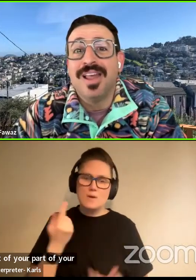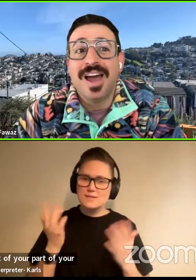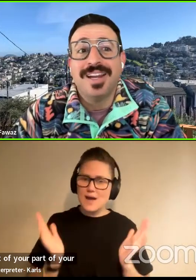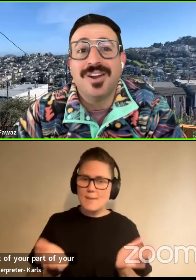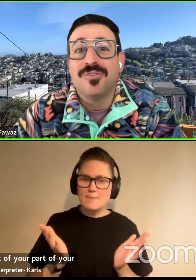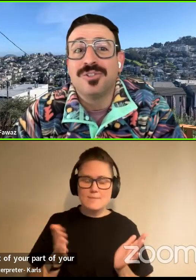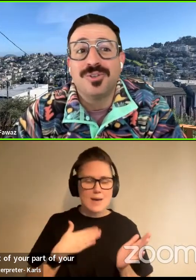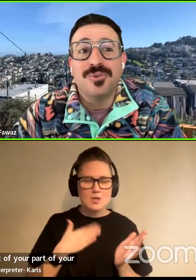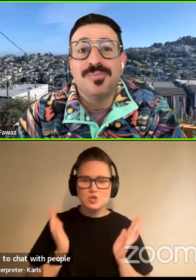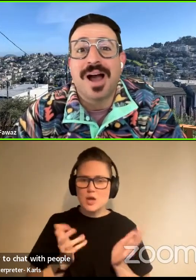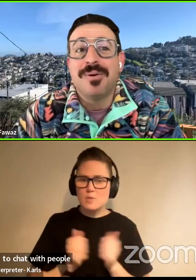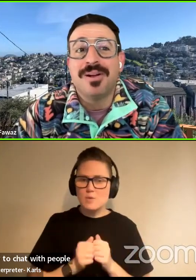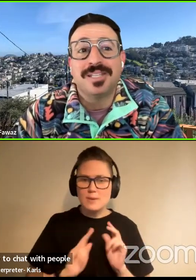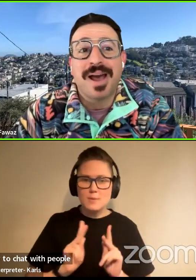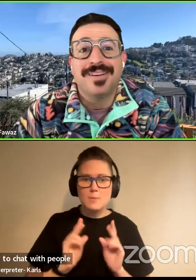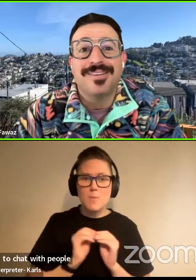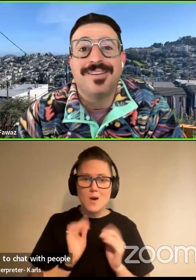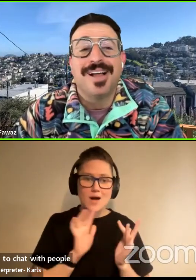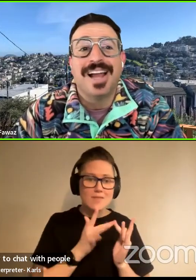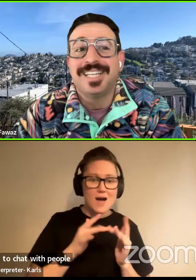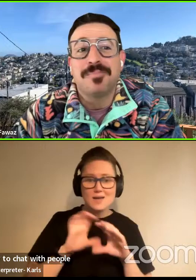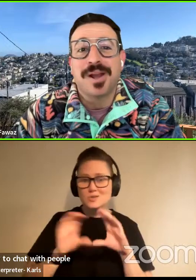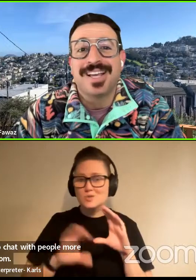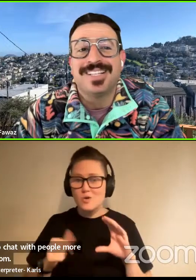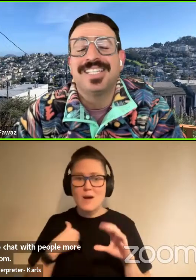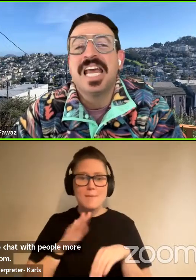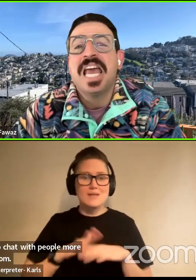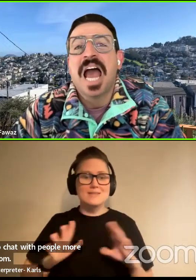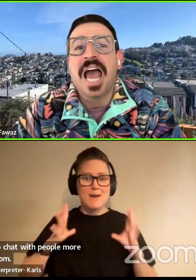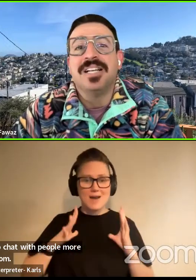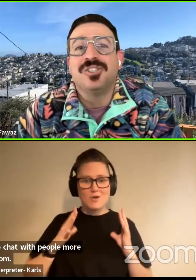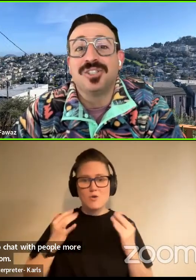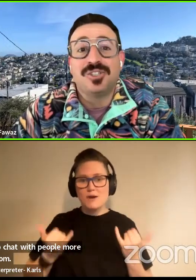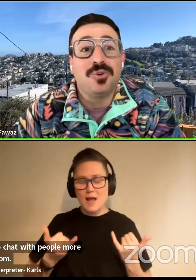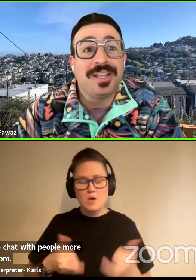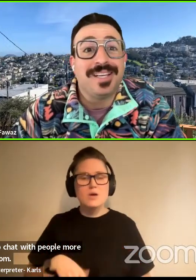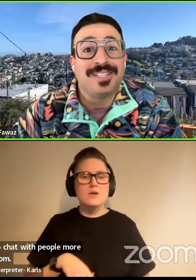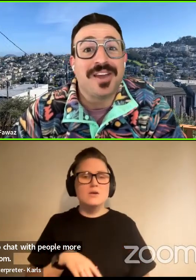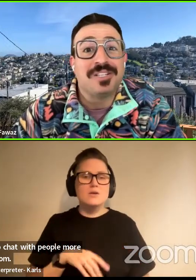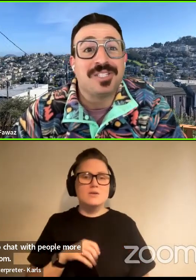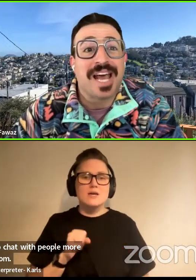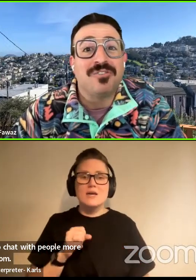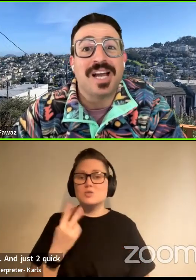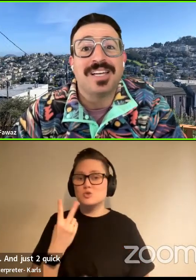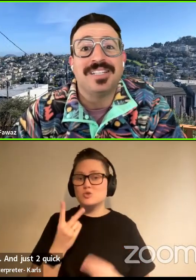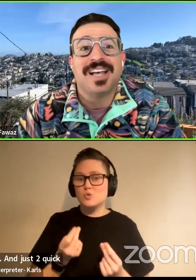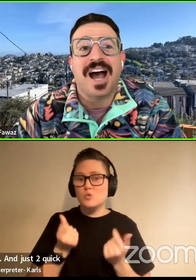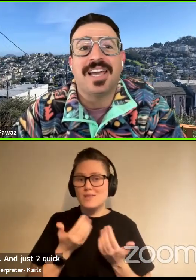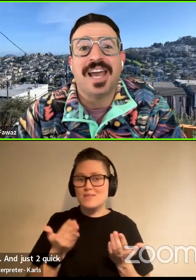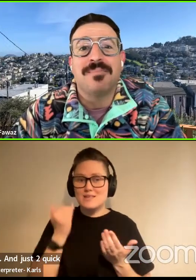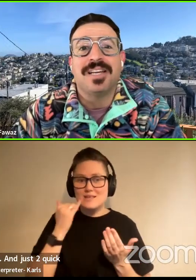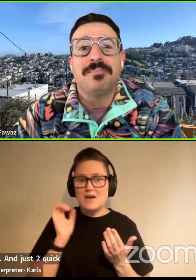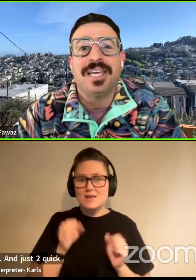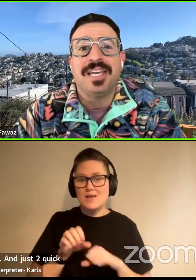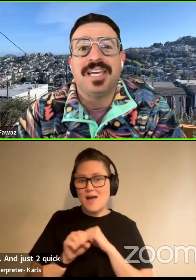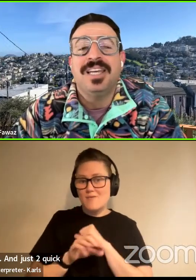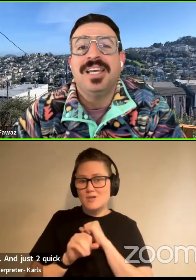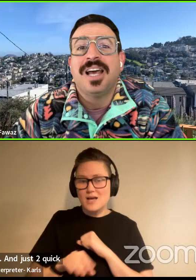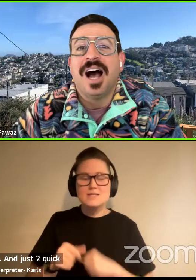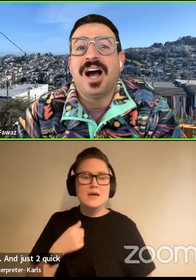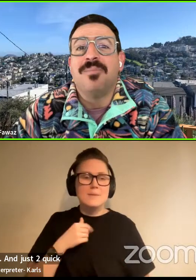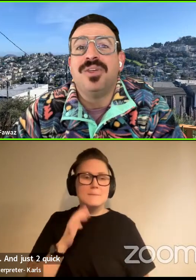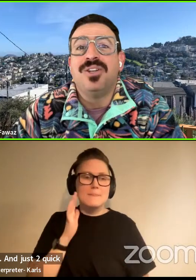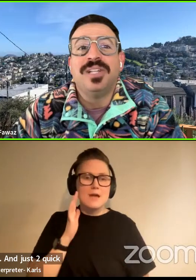more online over Zoom. I'm on sabbatical. I take breaks. And just two quick things, if I could just advertise, I am going to